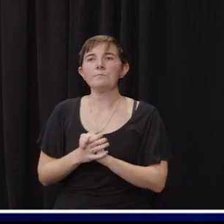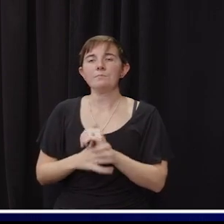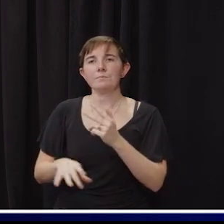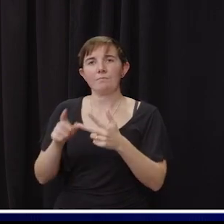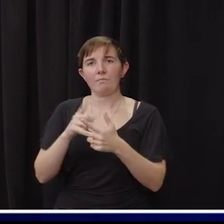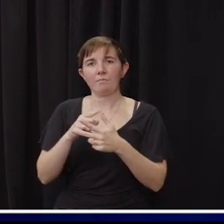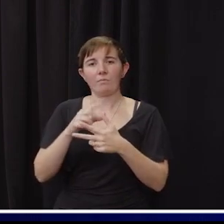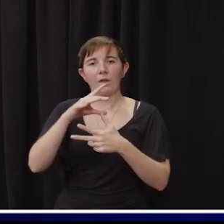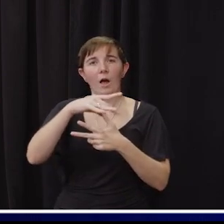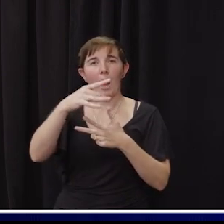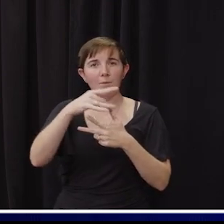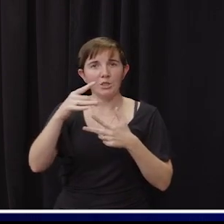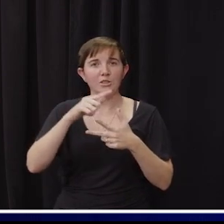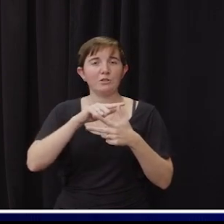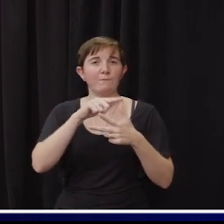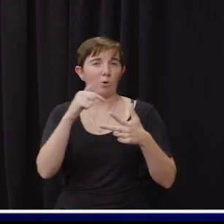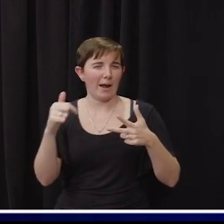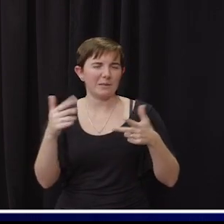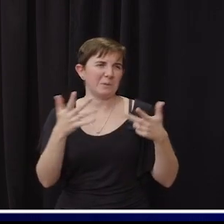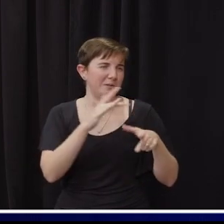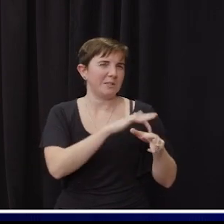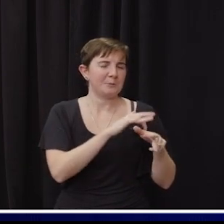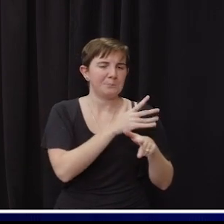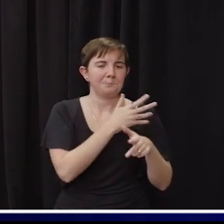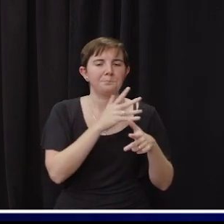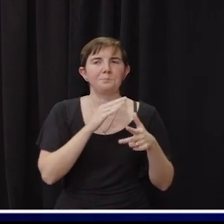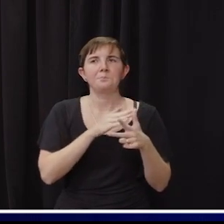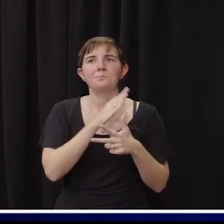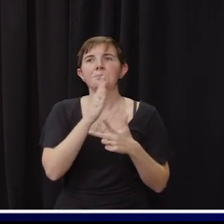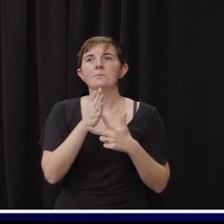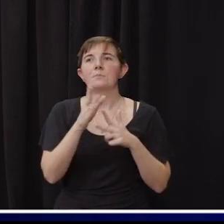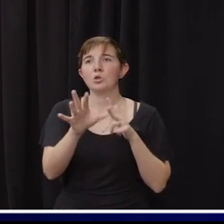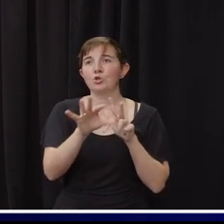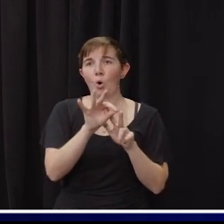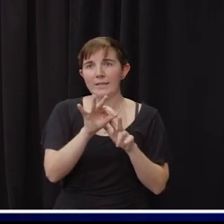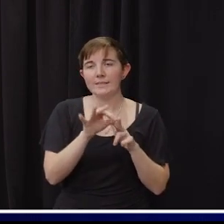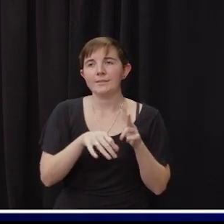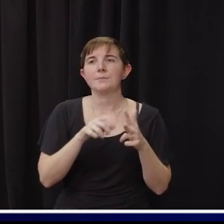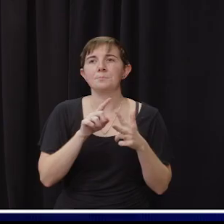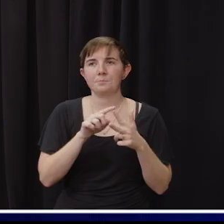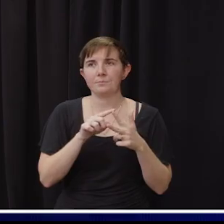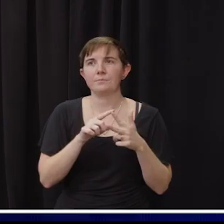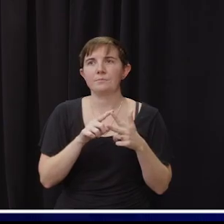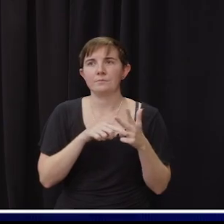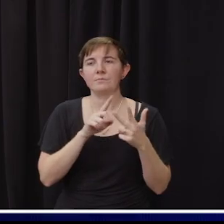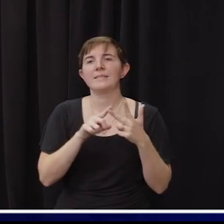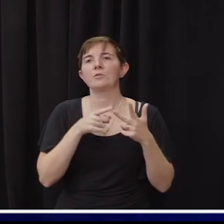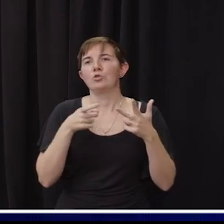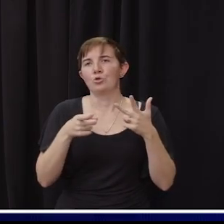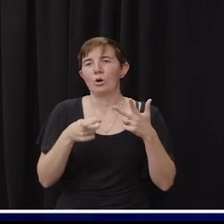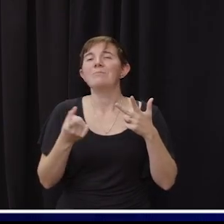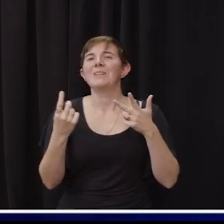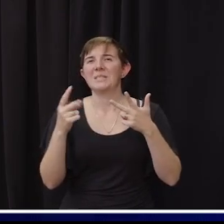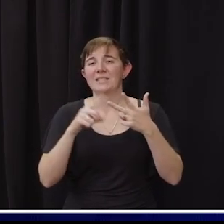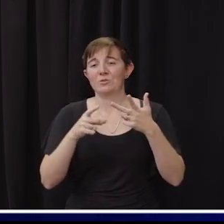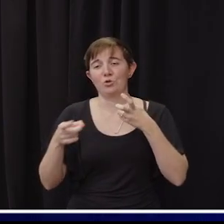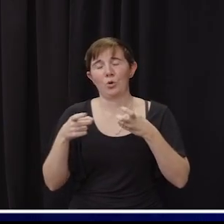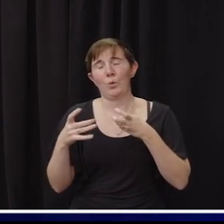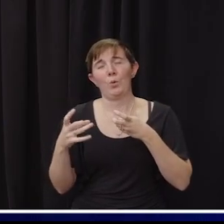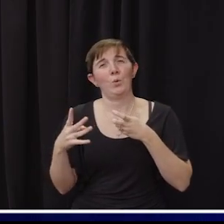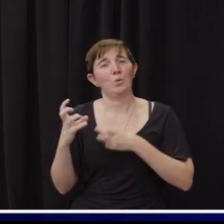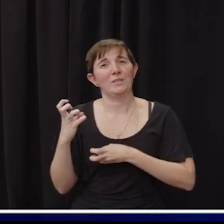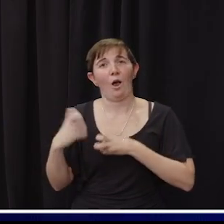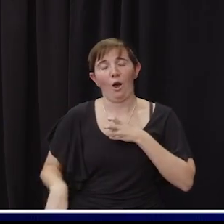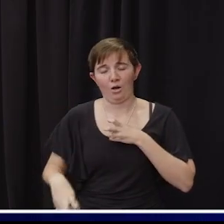Options and variety, talked about that a little bit. Choice and control. Now, control is the hardest